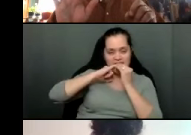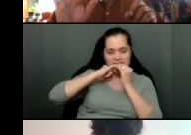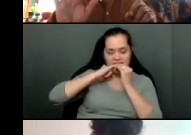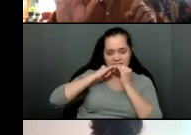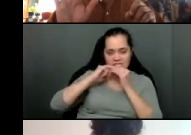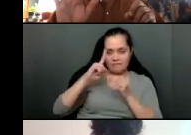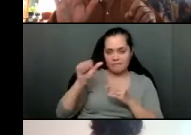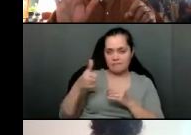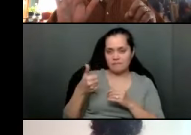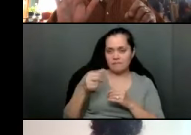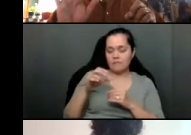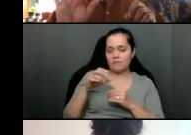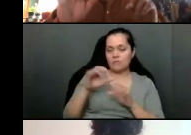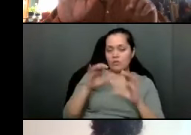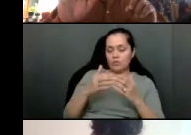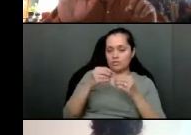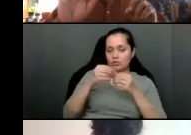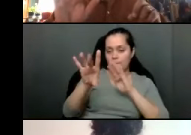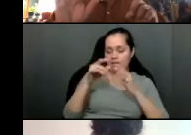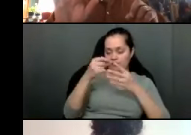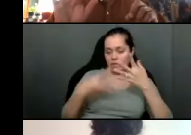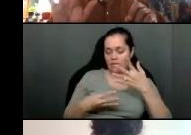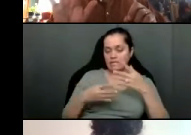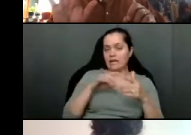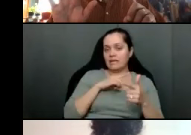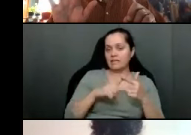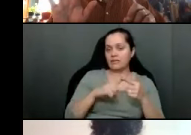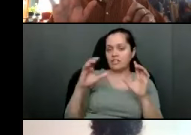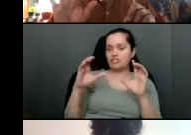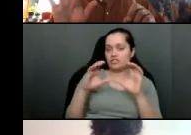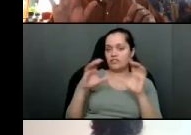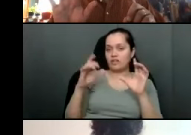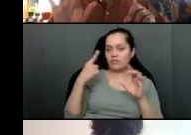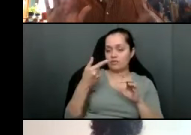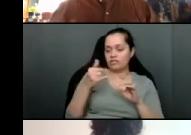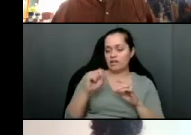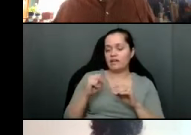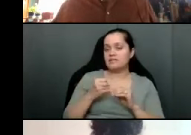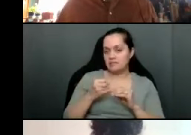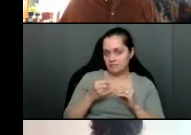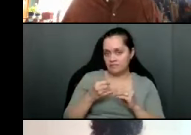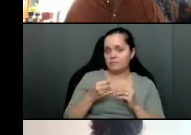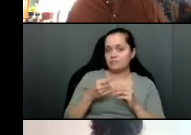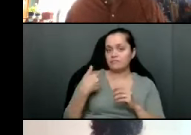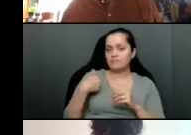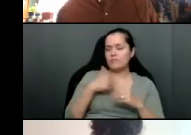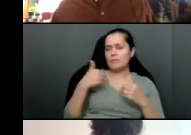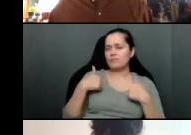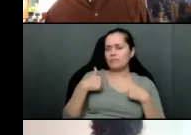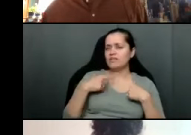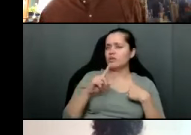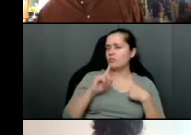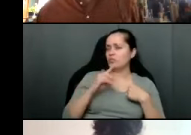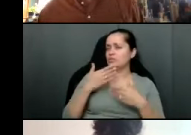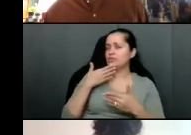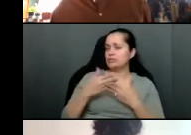course that you select from a list, and you get a certificate in GIS. We've had some really